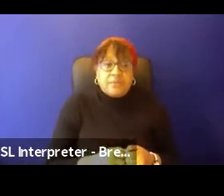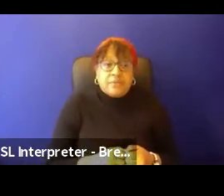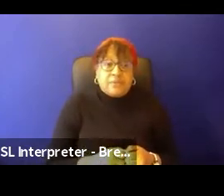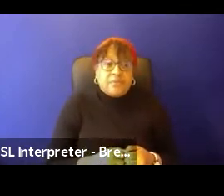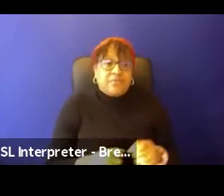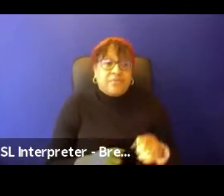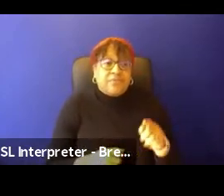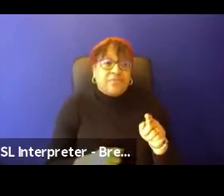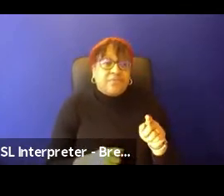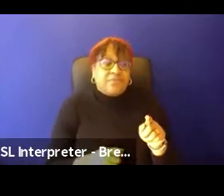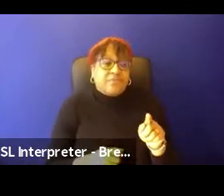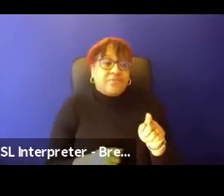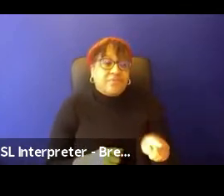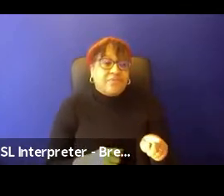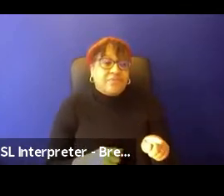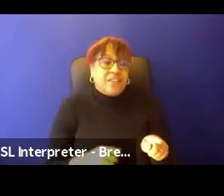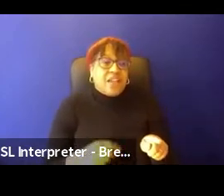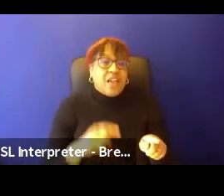Anxious.